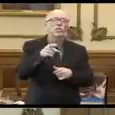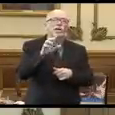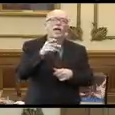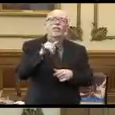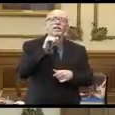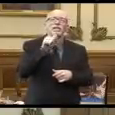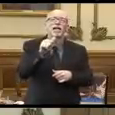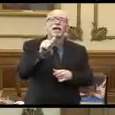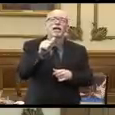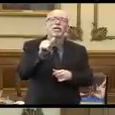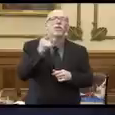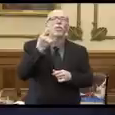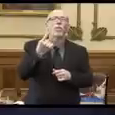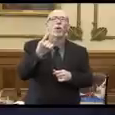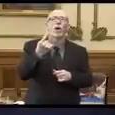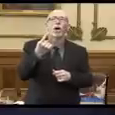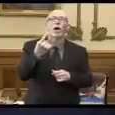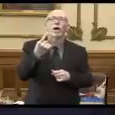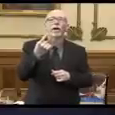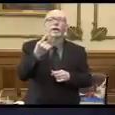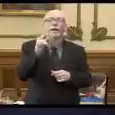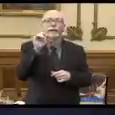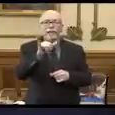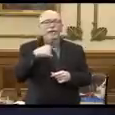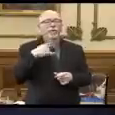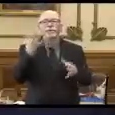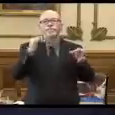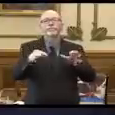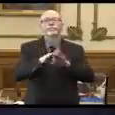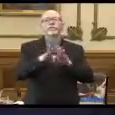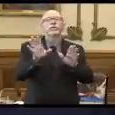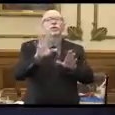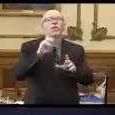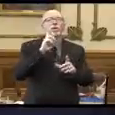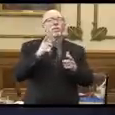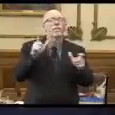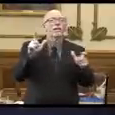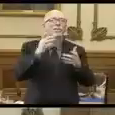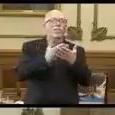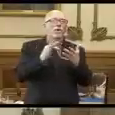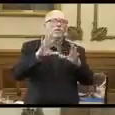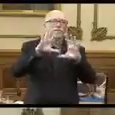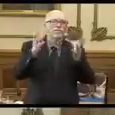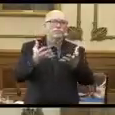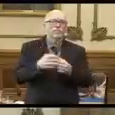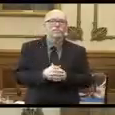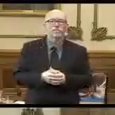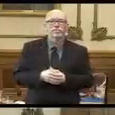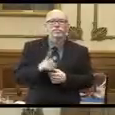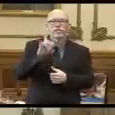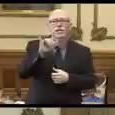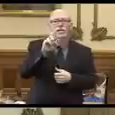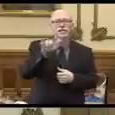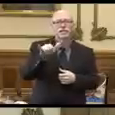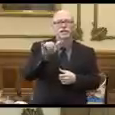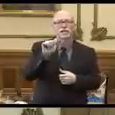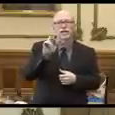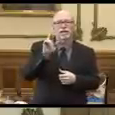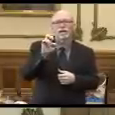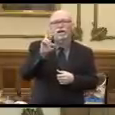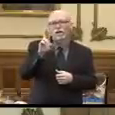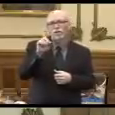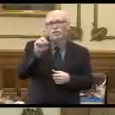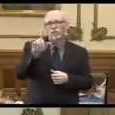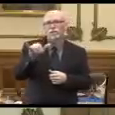not any one indicator, it's a bigger equation. Lindsay Erdody, the Indianapolis